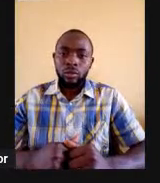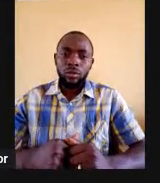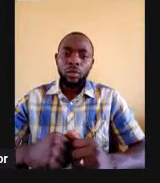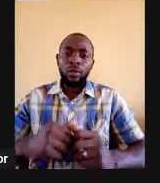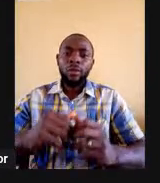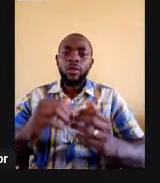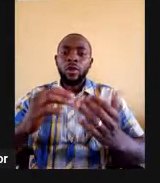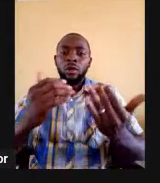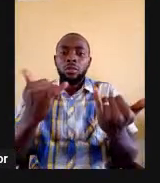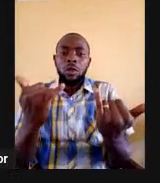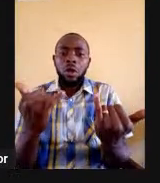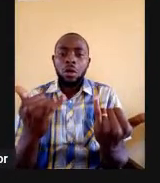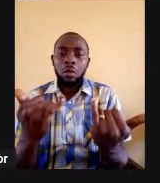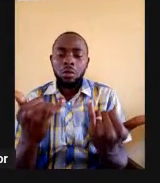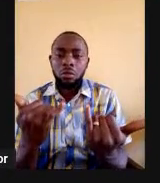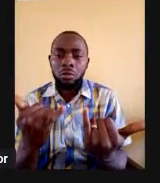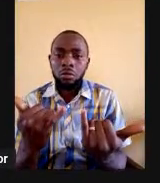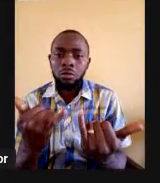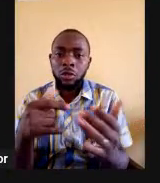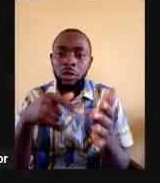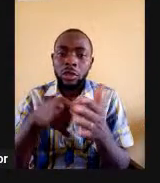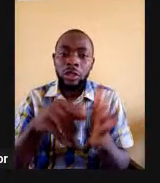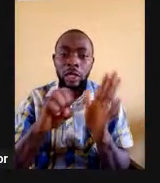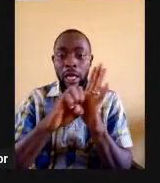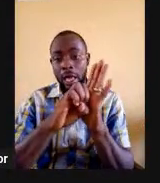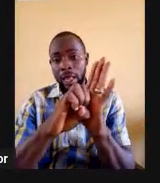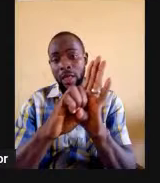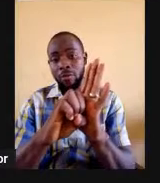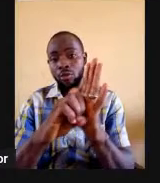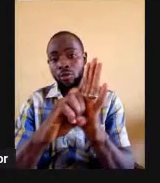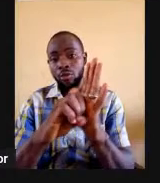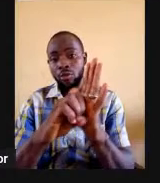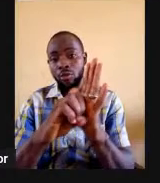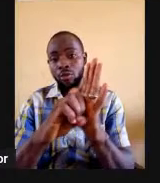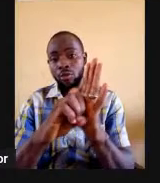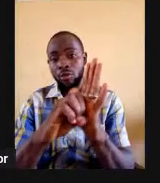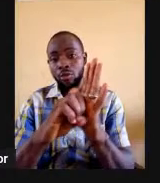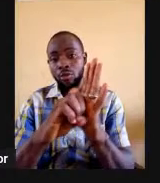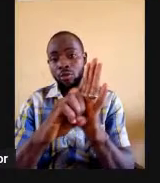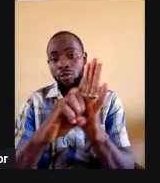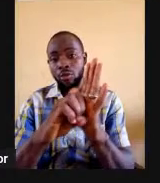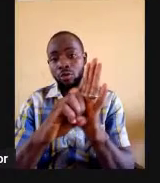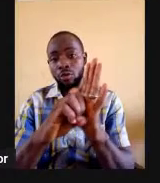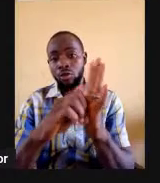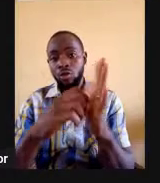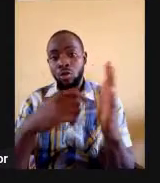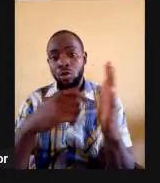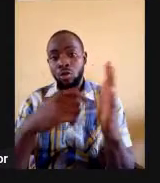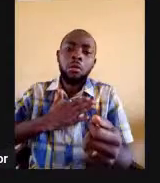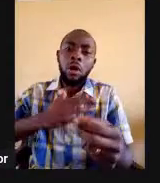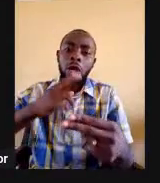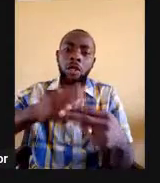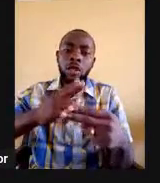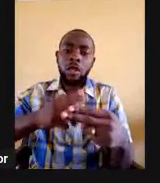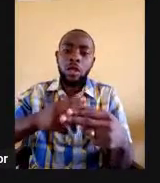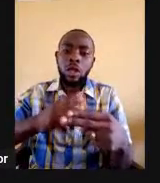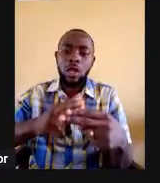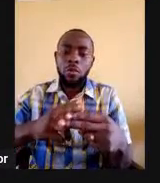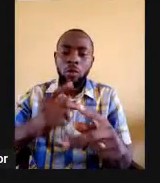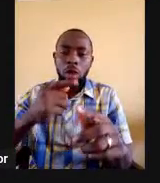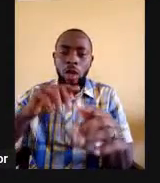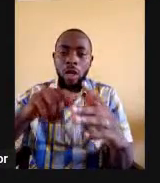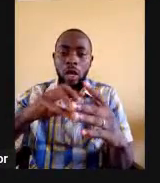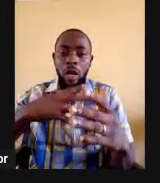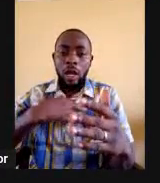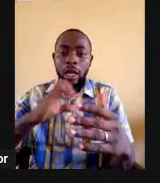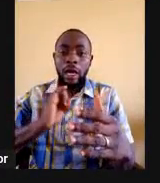So this is an example of me trying to convert my name to binary. Like I said from the beginning.